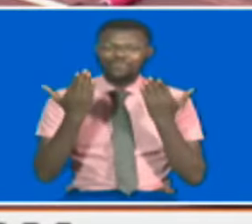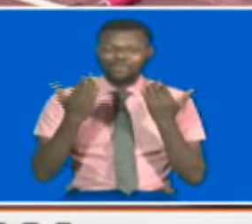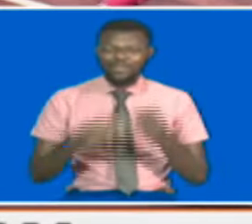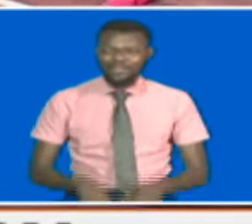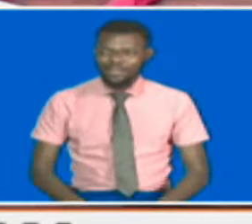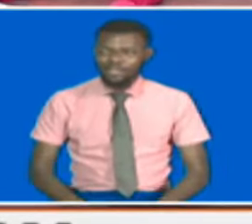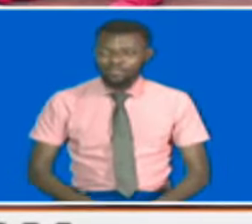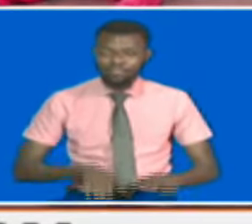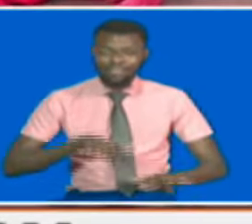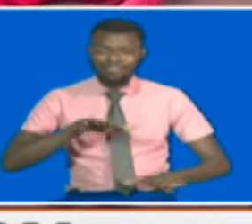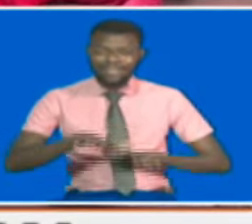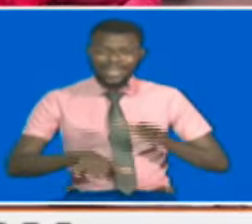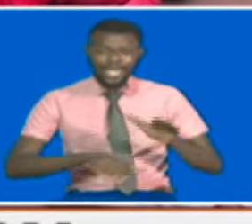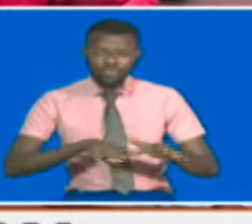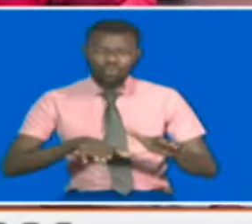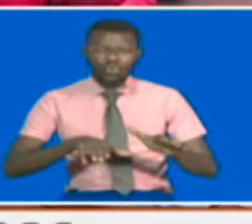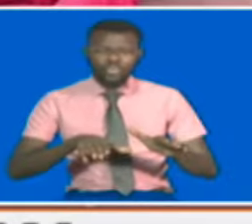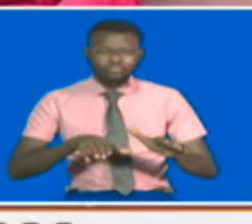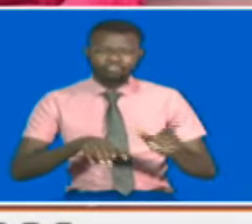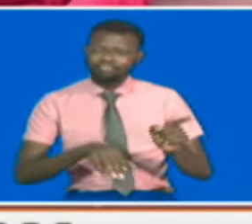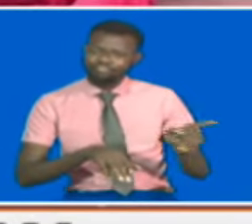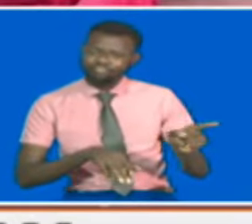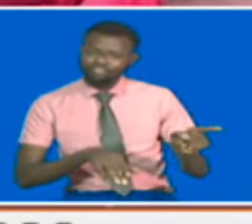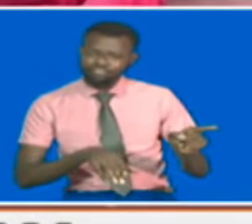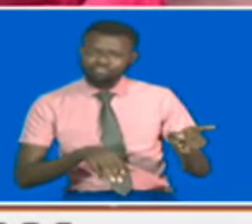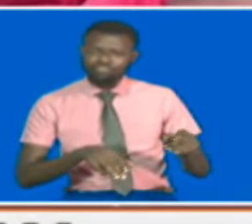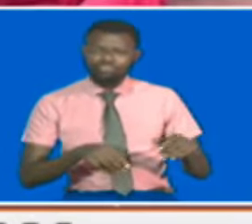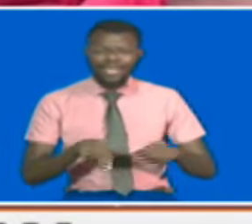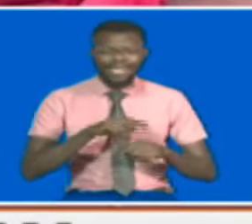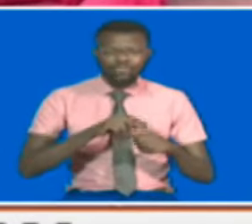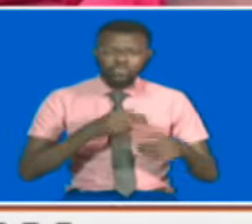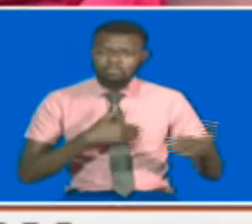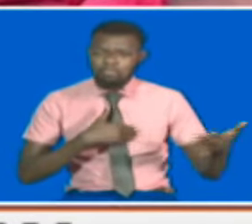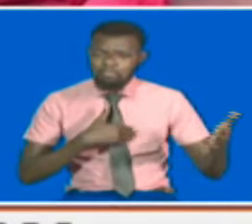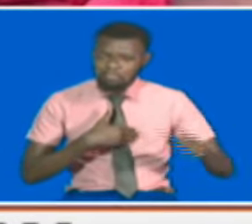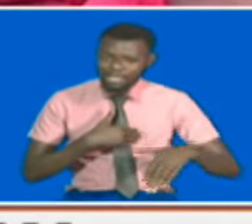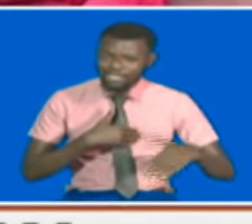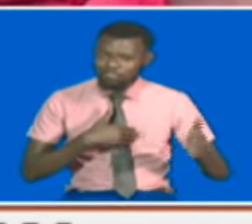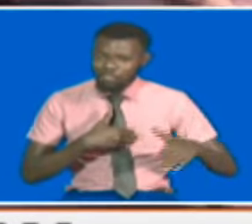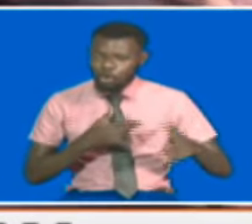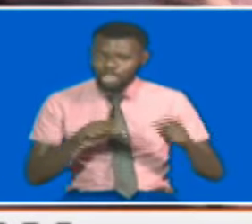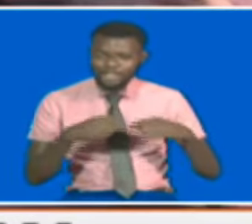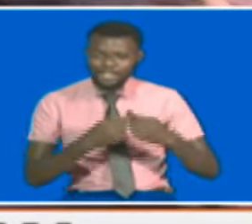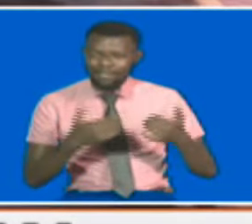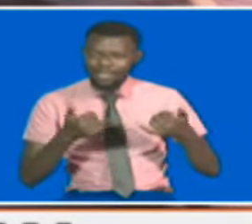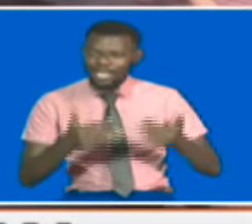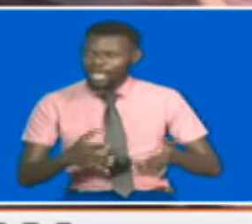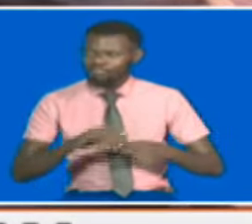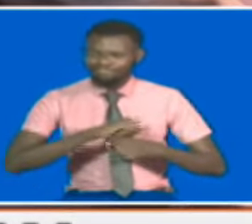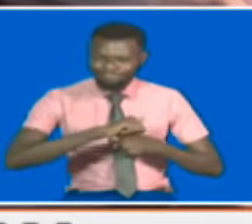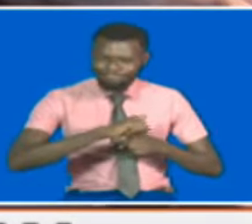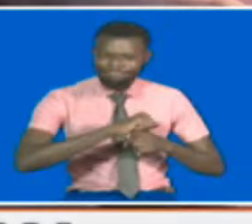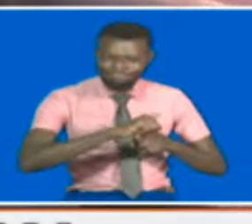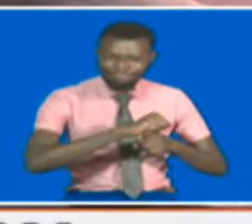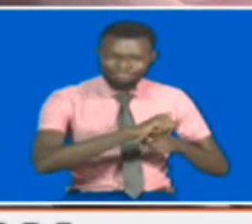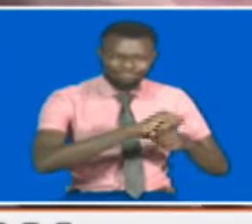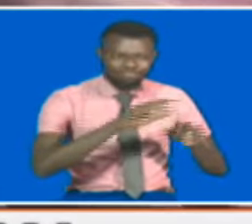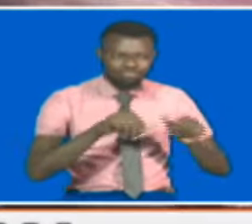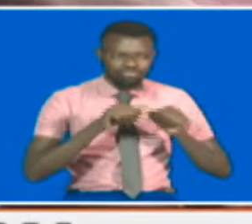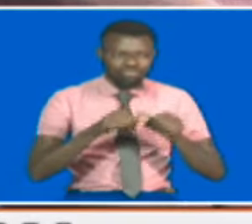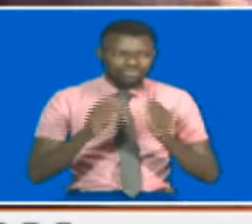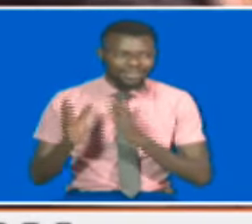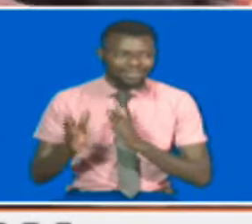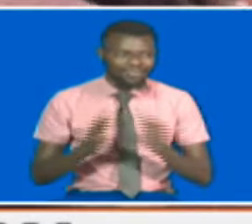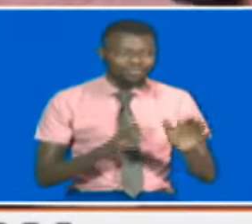At the Nyayo National Gymnasium, the national basketball team Kenya Morans players are stretching ahead of the training. They're preparing for